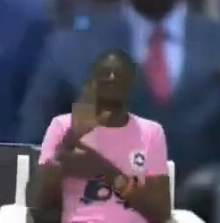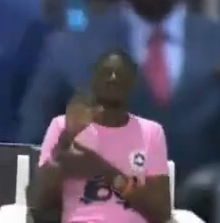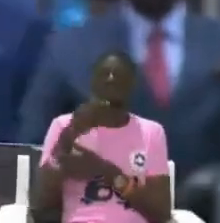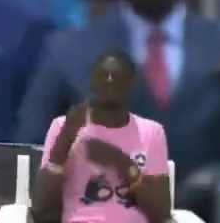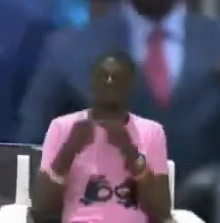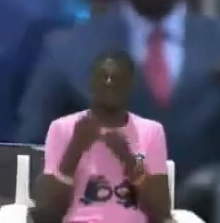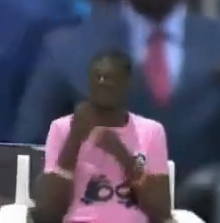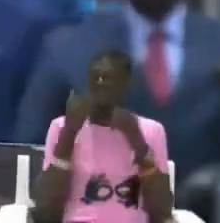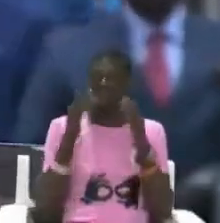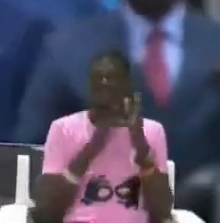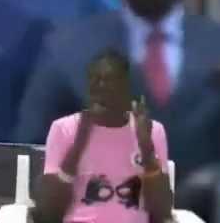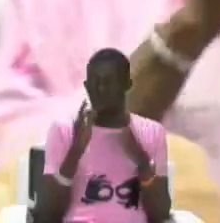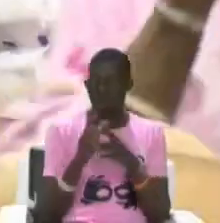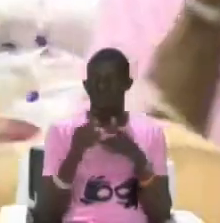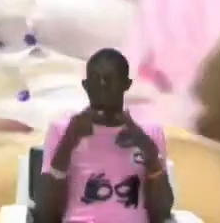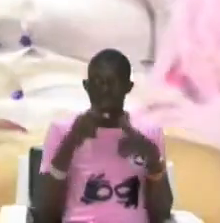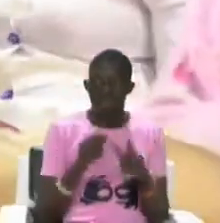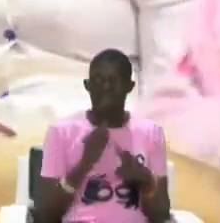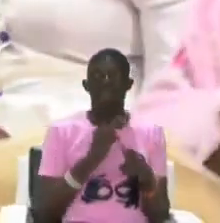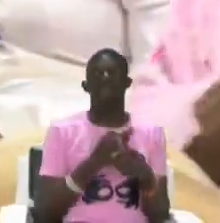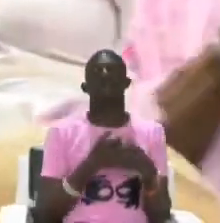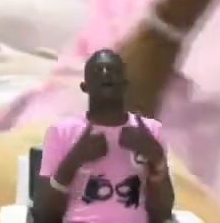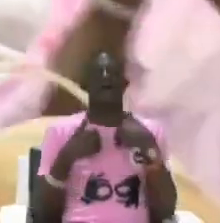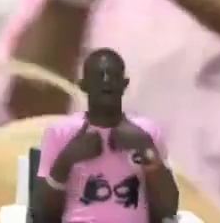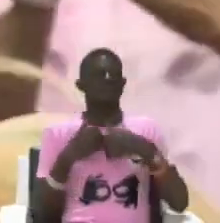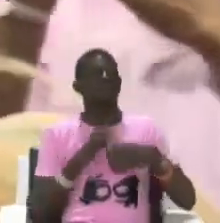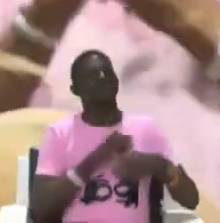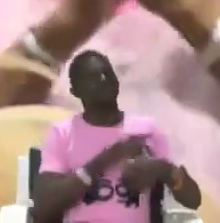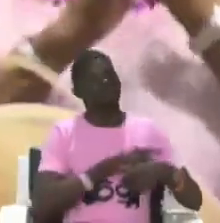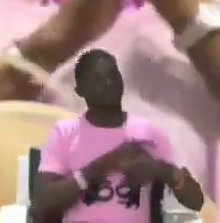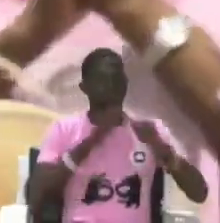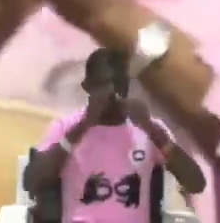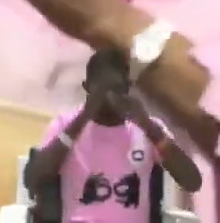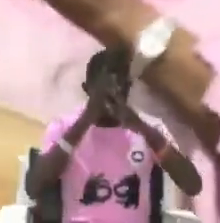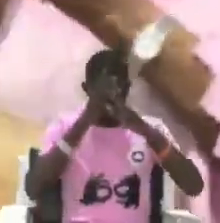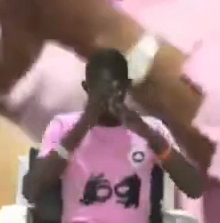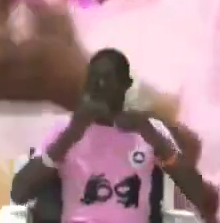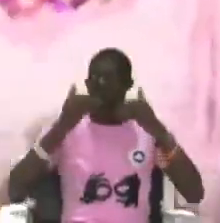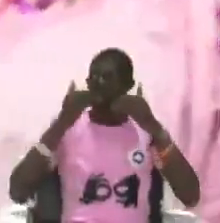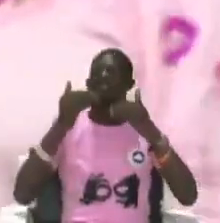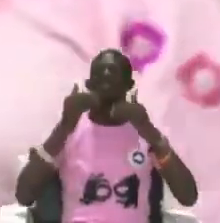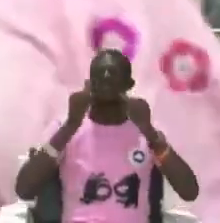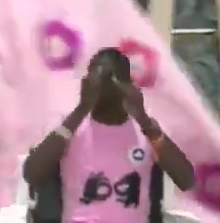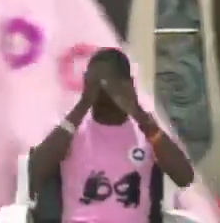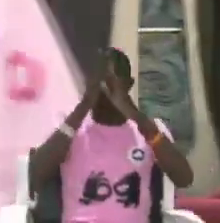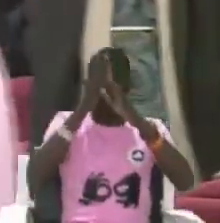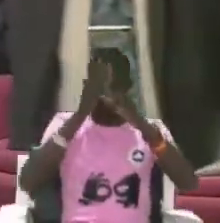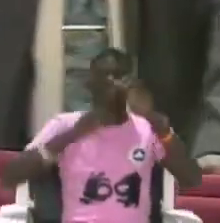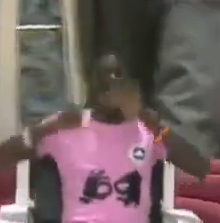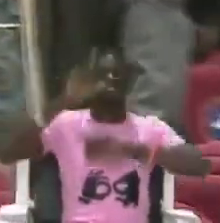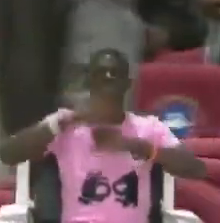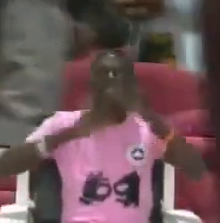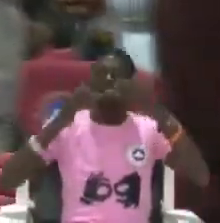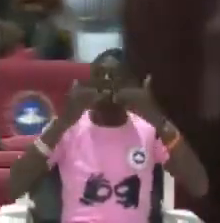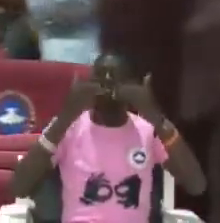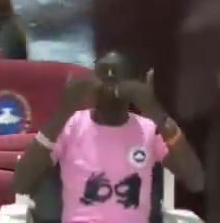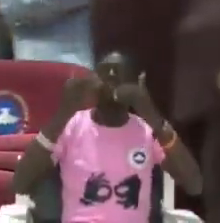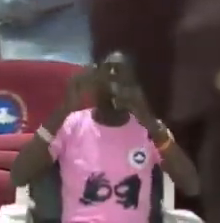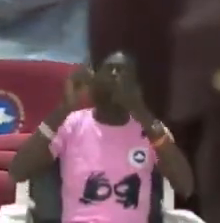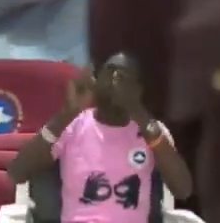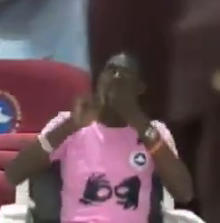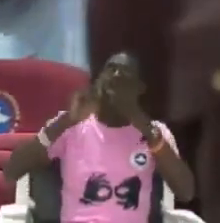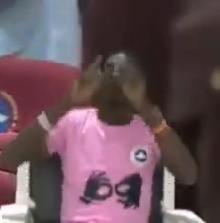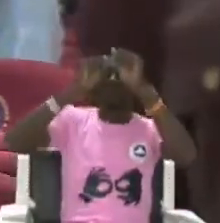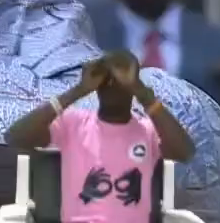I thank you. Let us appreciate our Baba. Let us appreciate our Abba Father. Let us say thank you to him. Baba, we thank